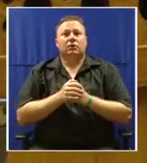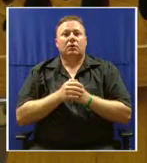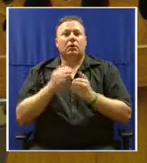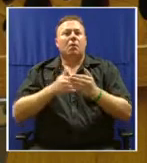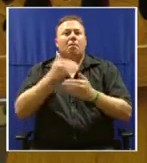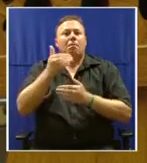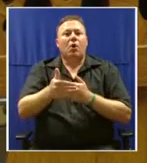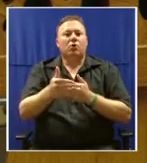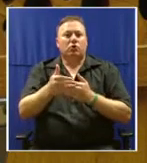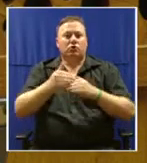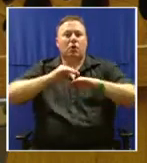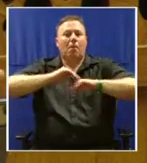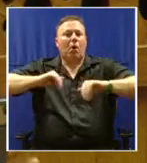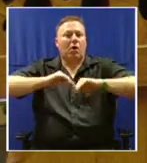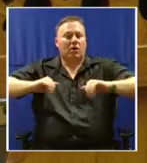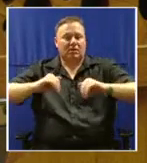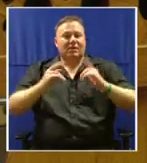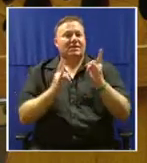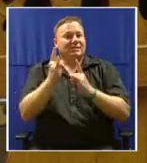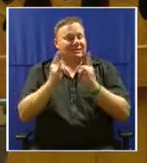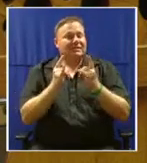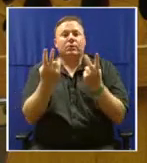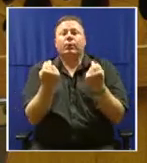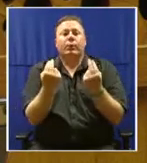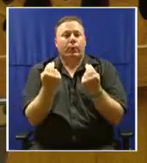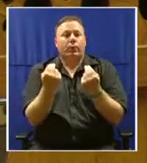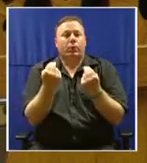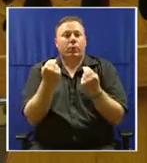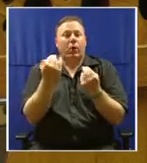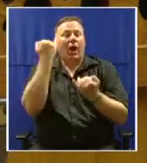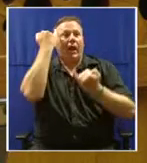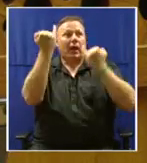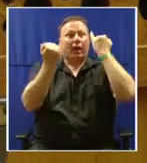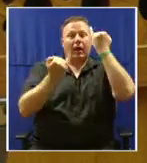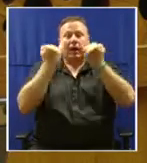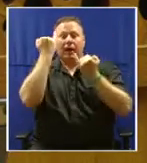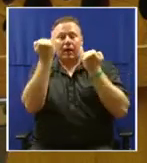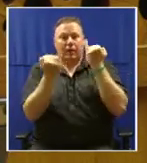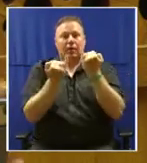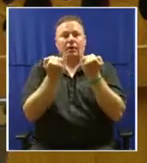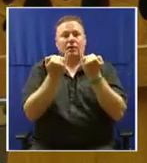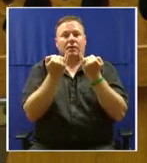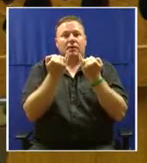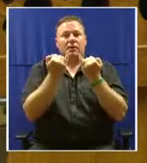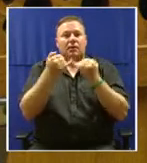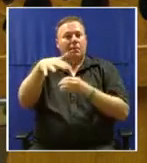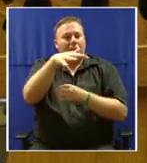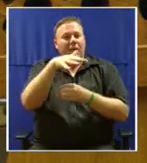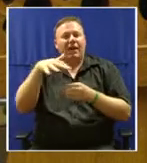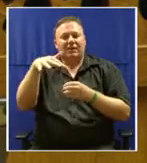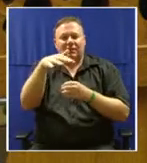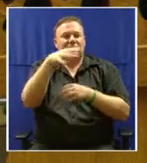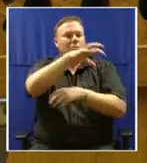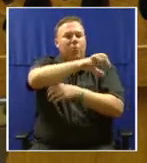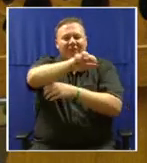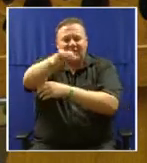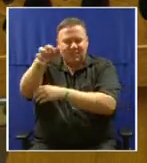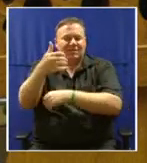post-apartheid cities are being conceptualized in a number of places in our country, in a number of